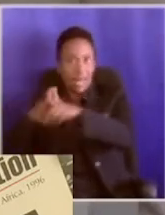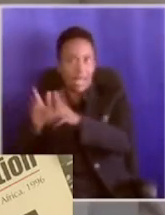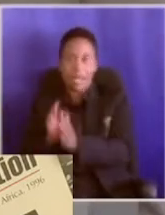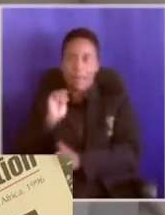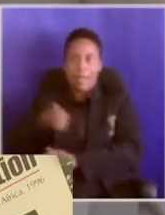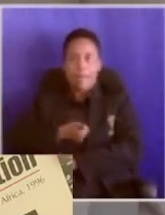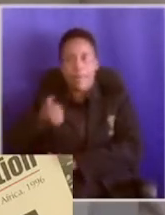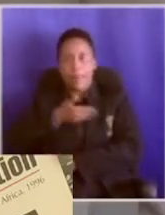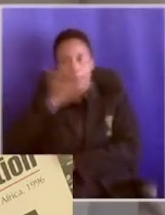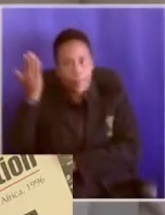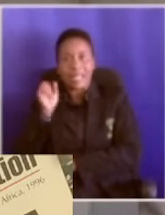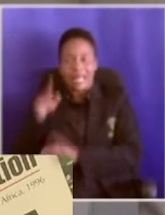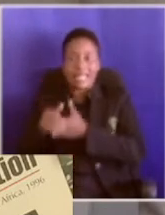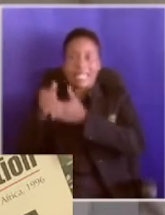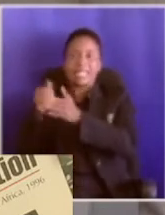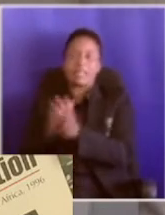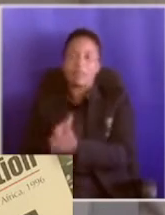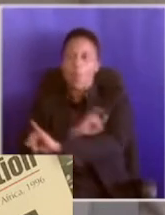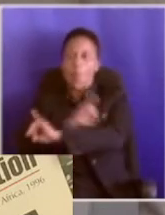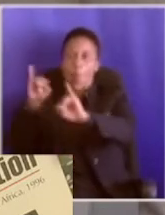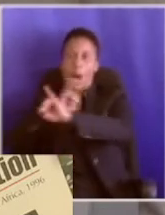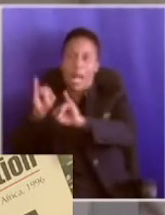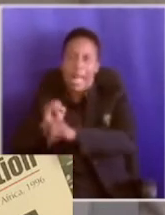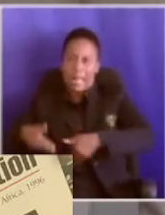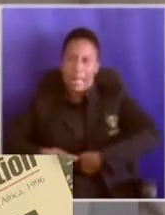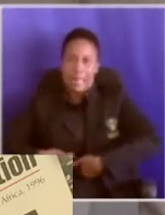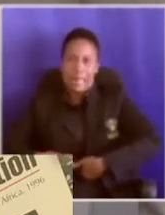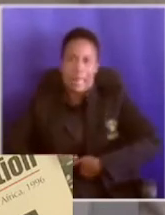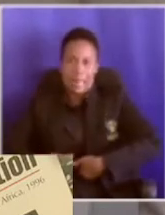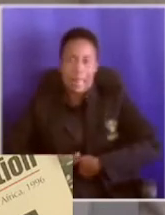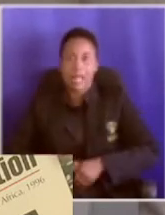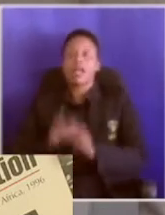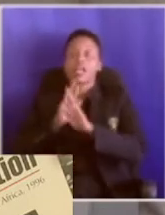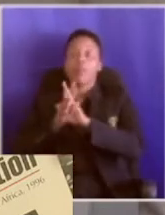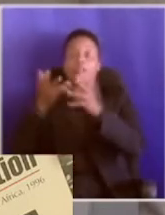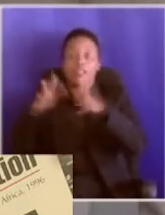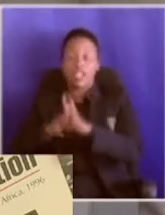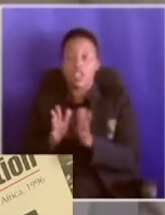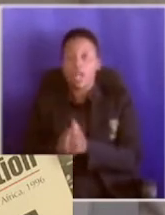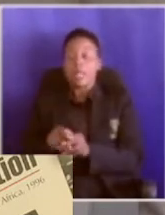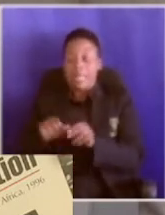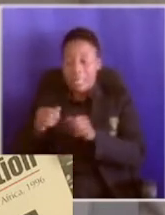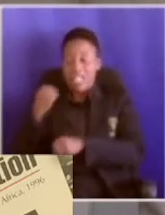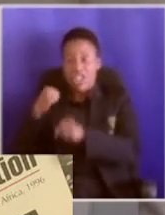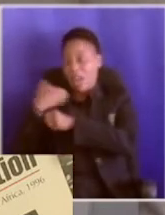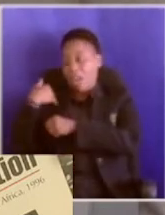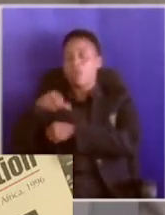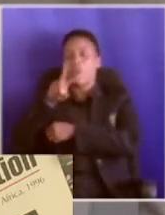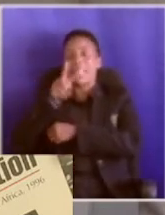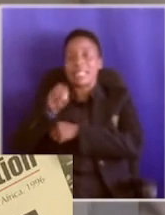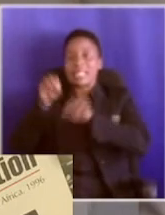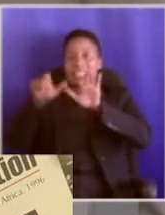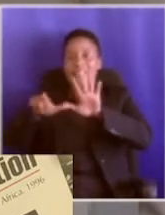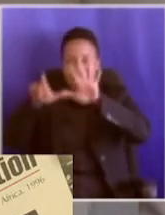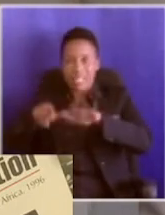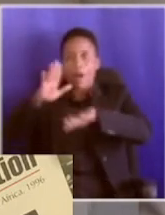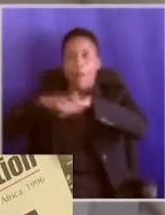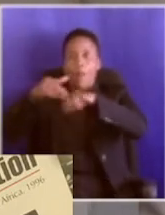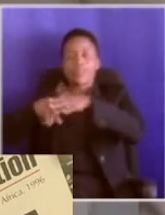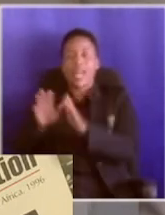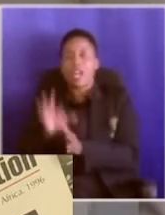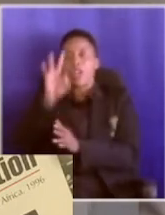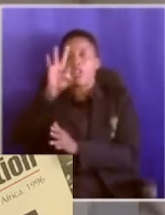leading to massive famine. It was reported that by 2017, more than